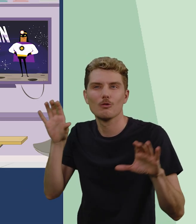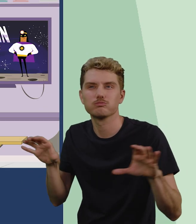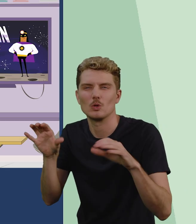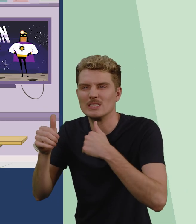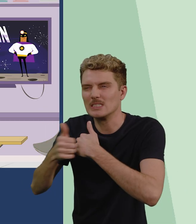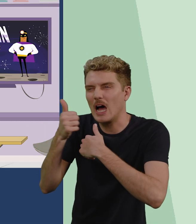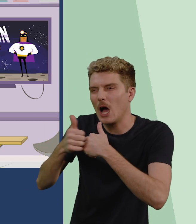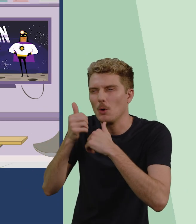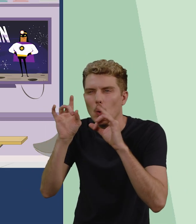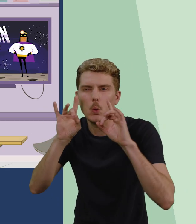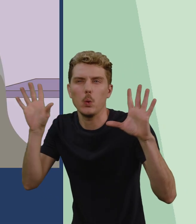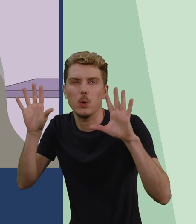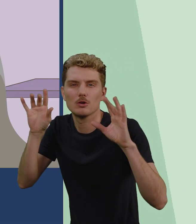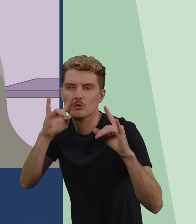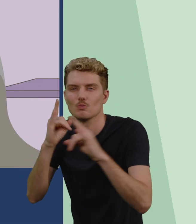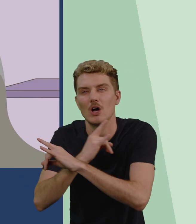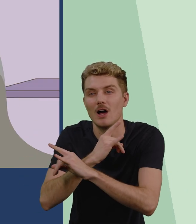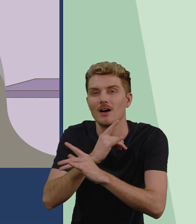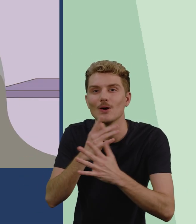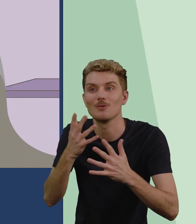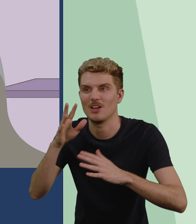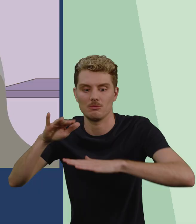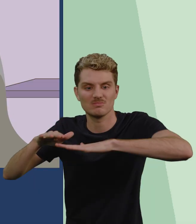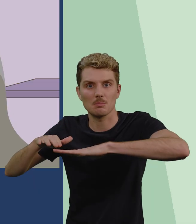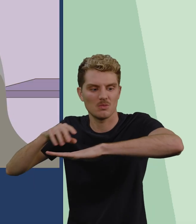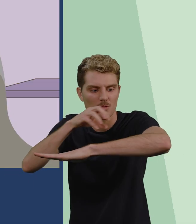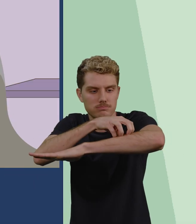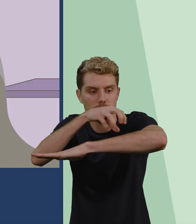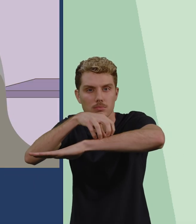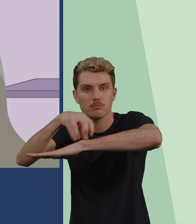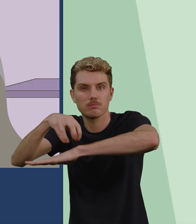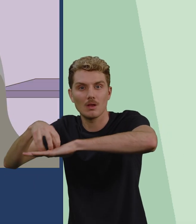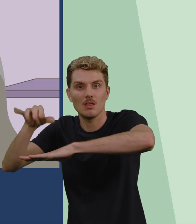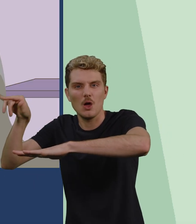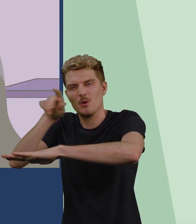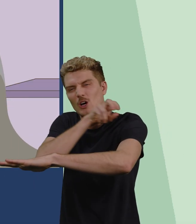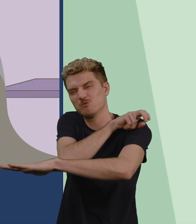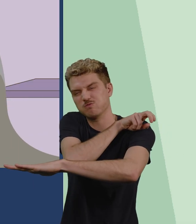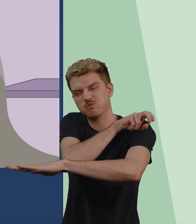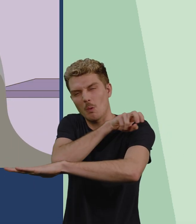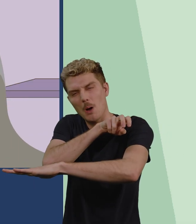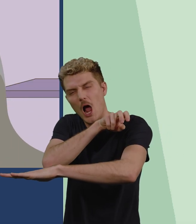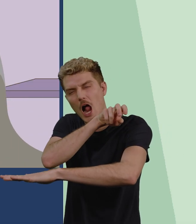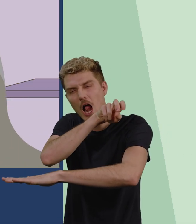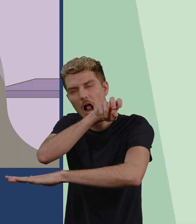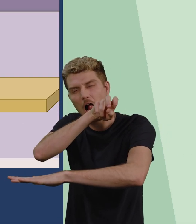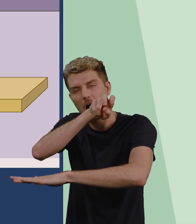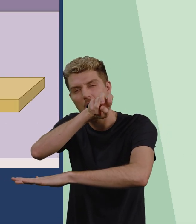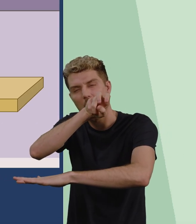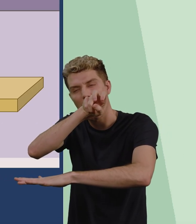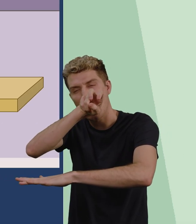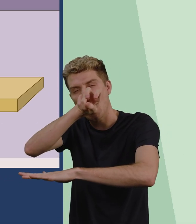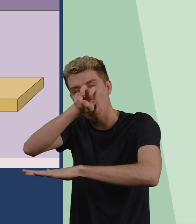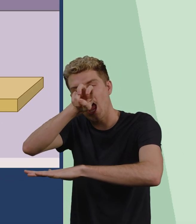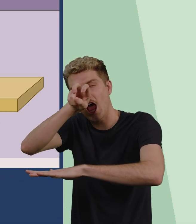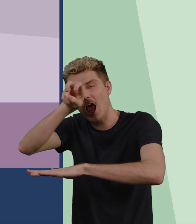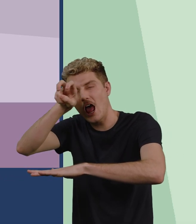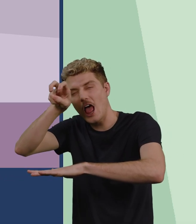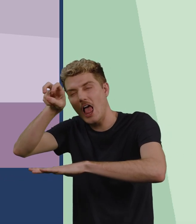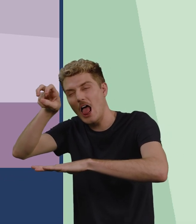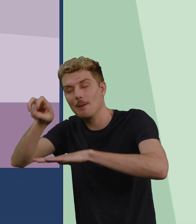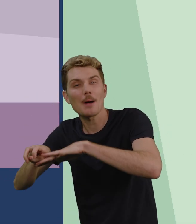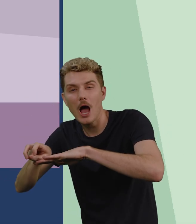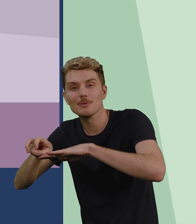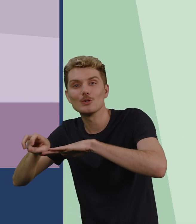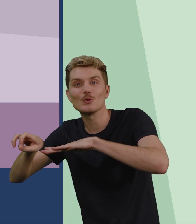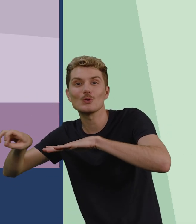Wax will now perform a death-defying trick, jumping over the meal of